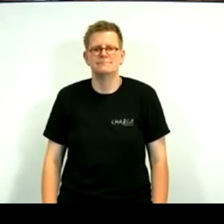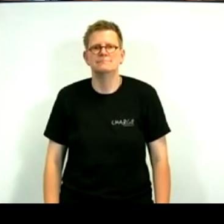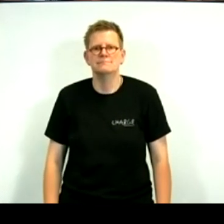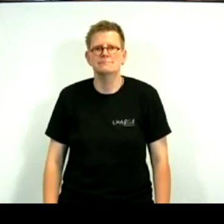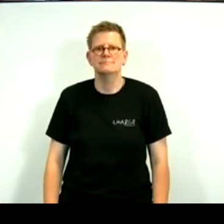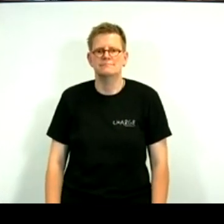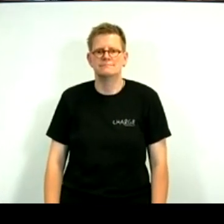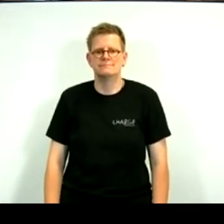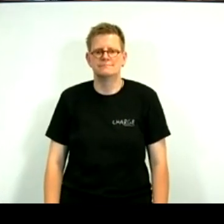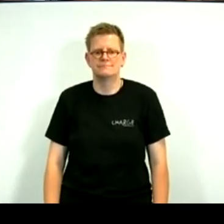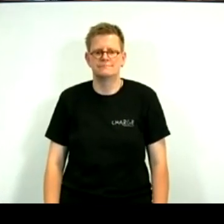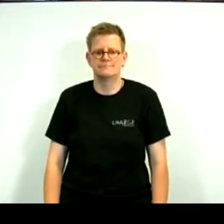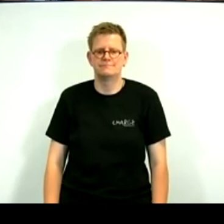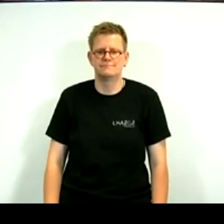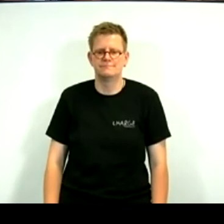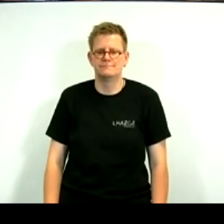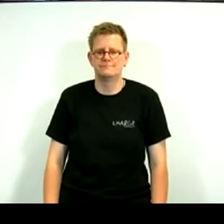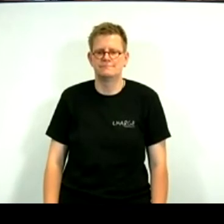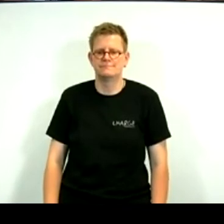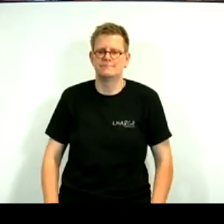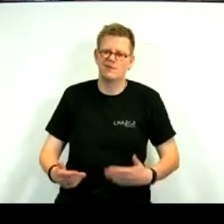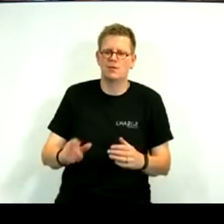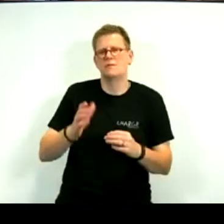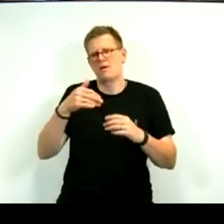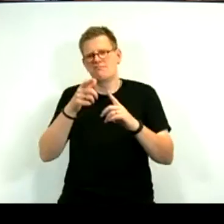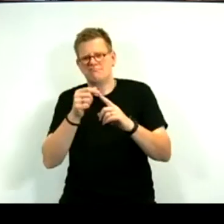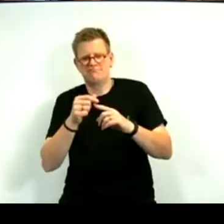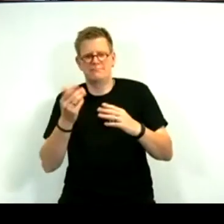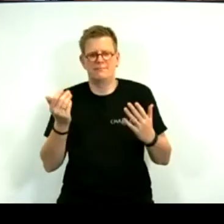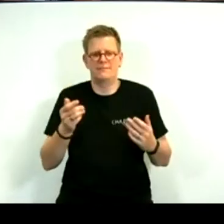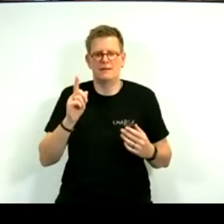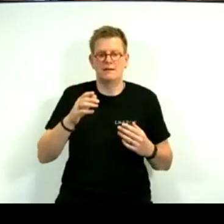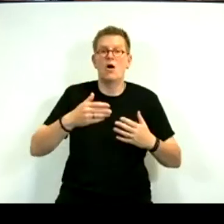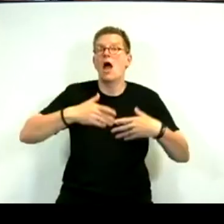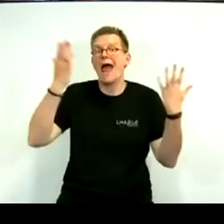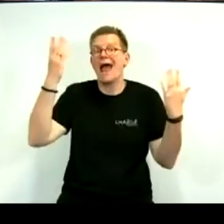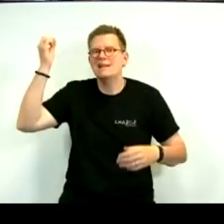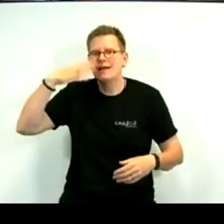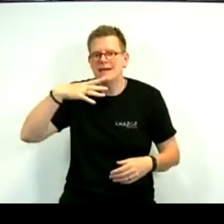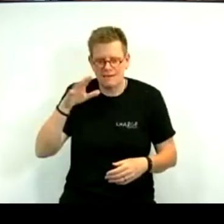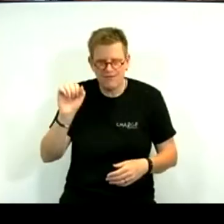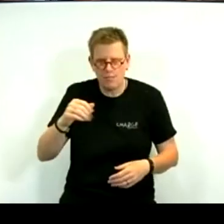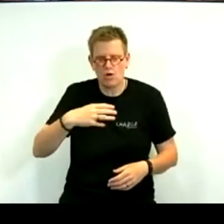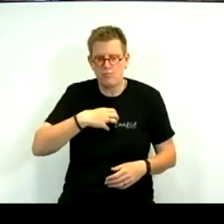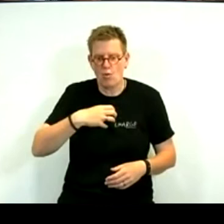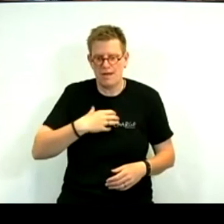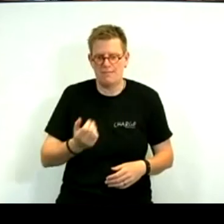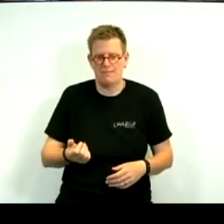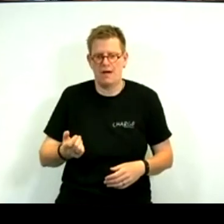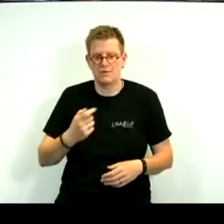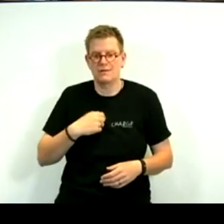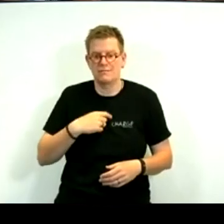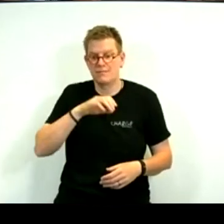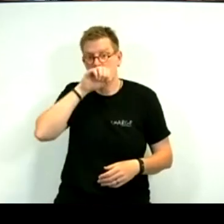Bright light or glare can be a problem. And I like this picture because I pretend that